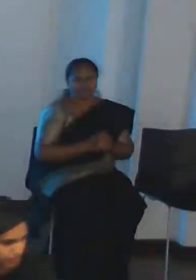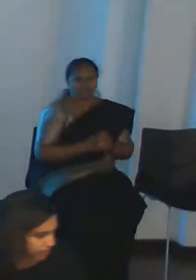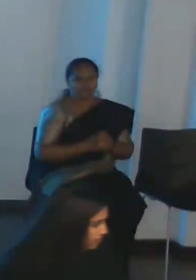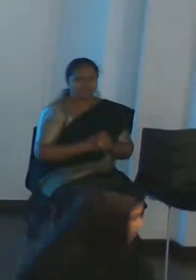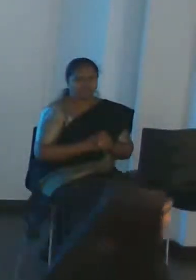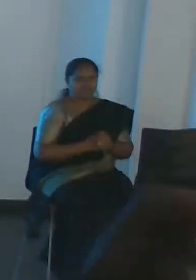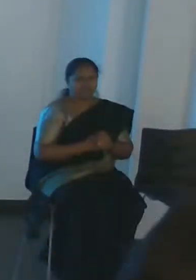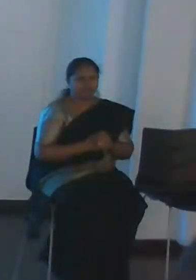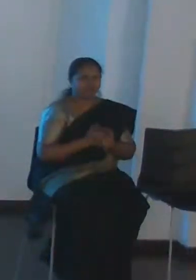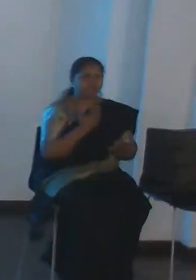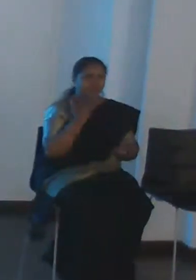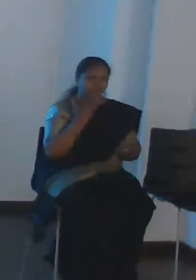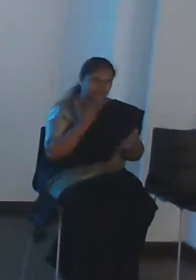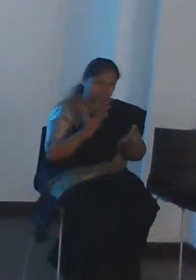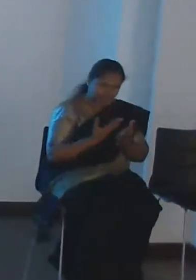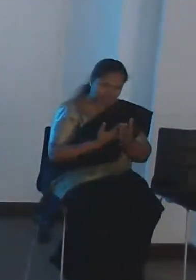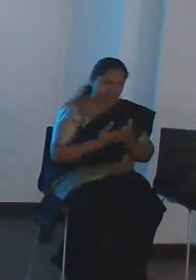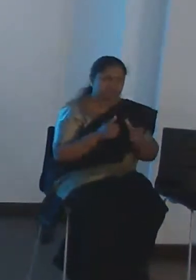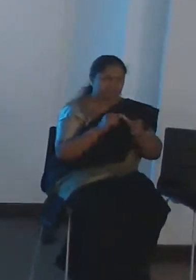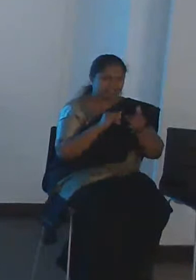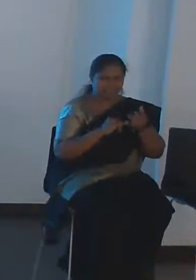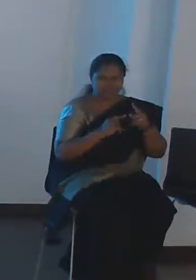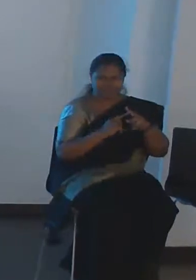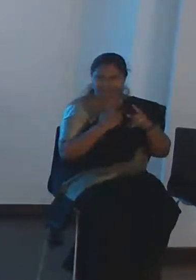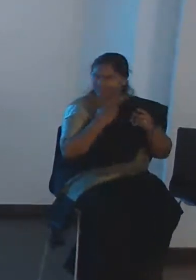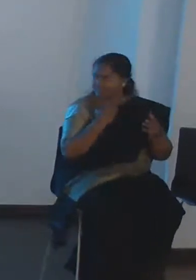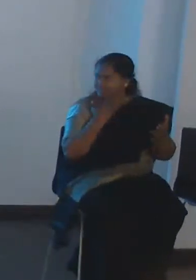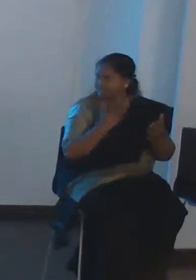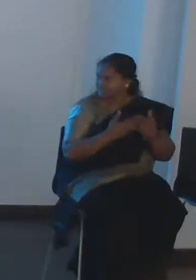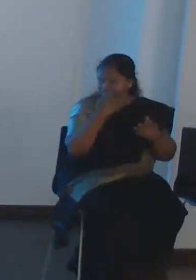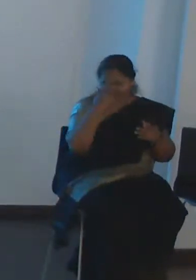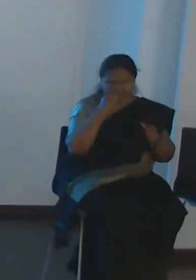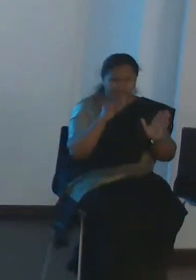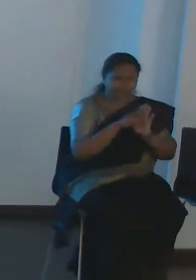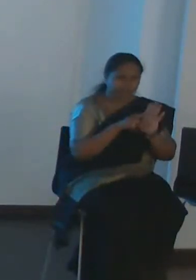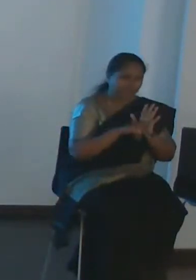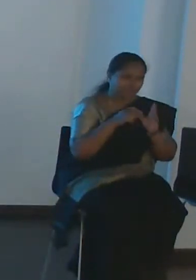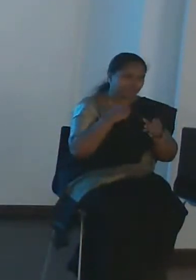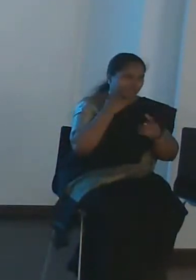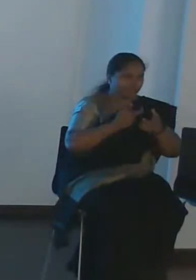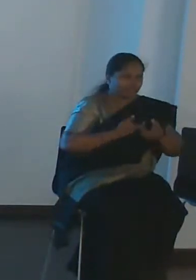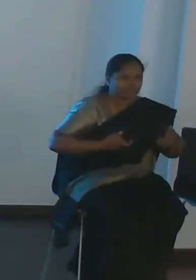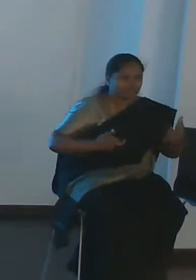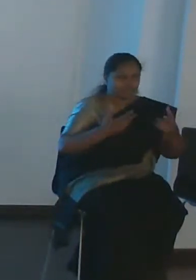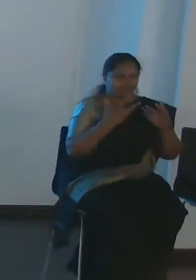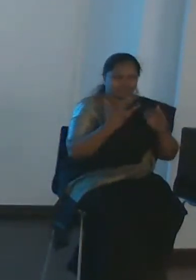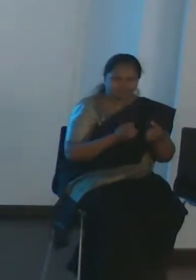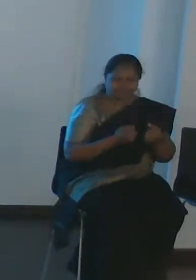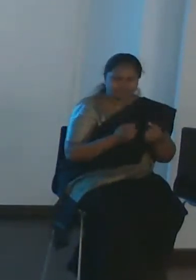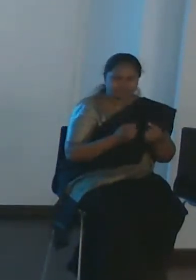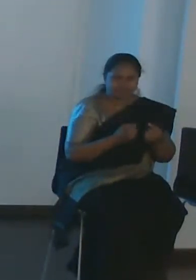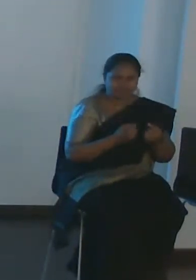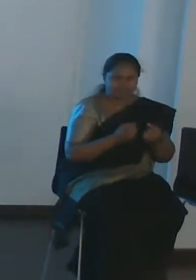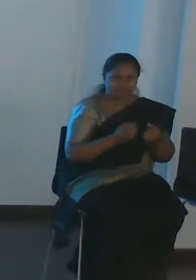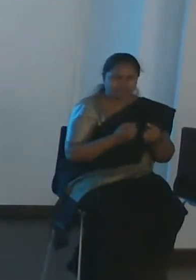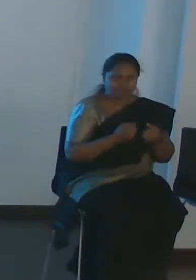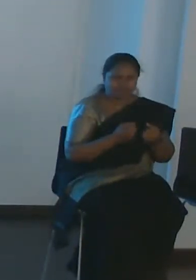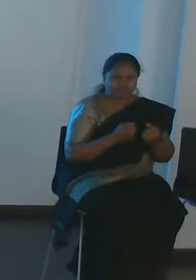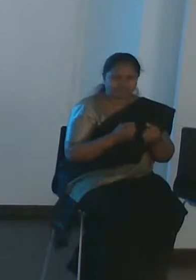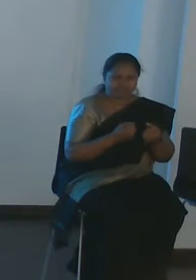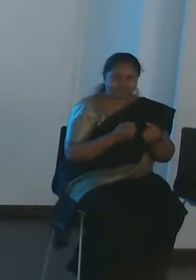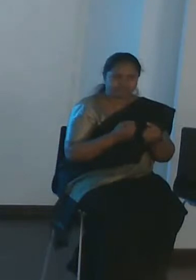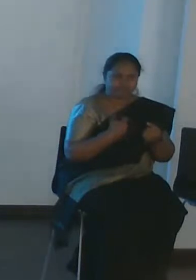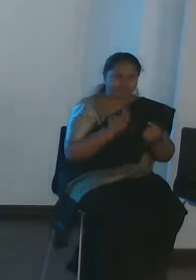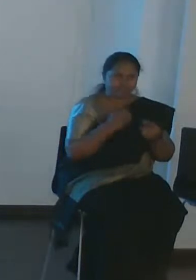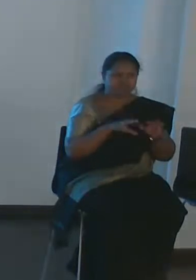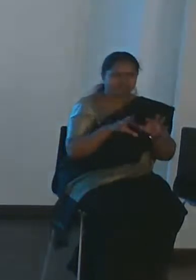Thank you, Arshad and Arnika, and thank you, Matt, for hosting this conference and for having all of us here. I'm just going to